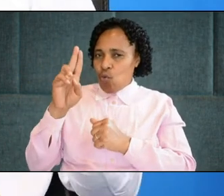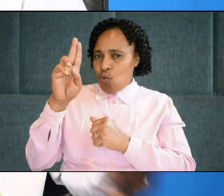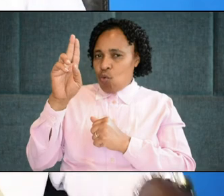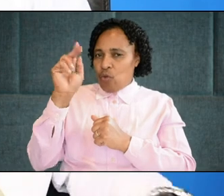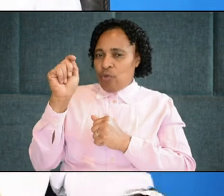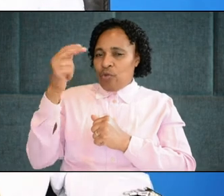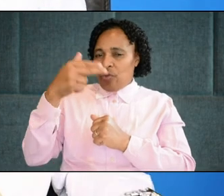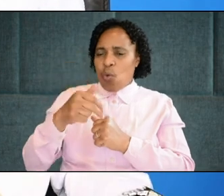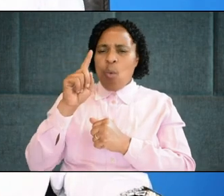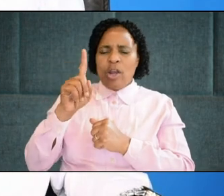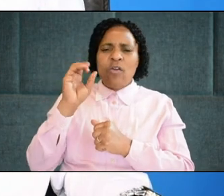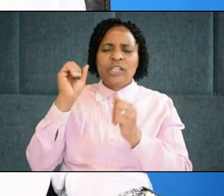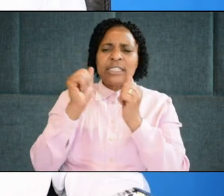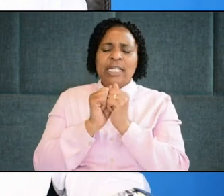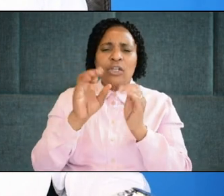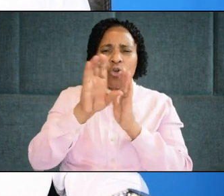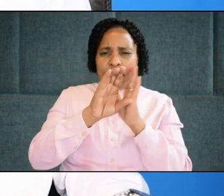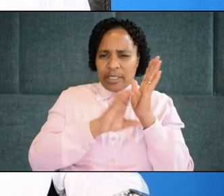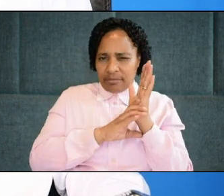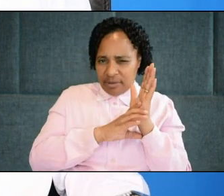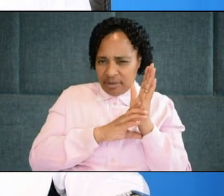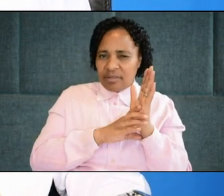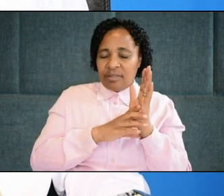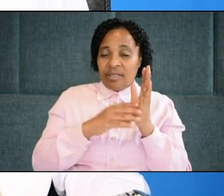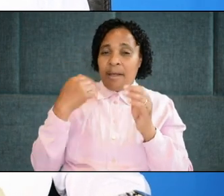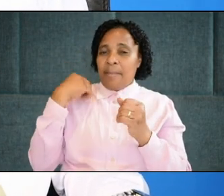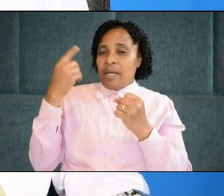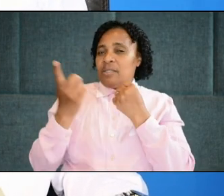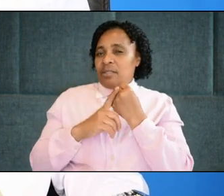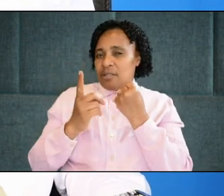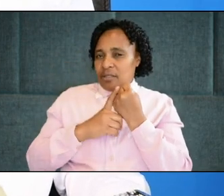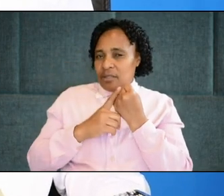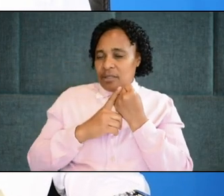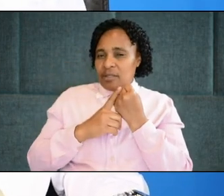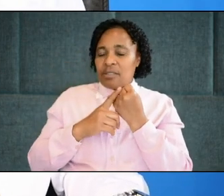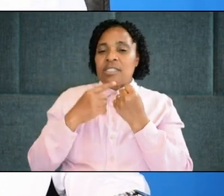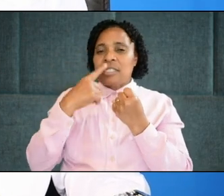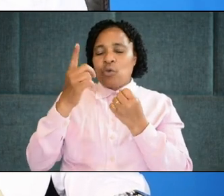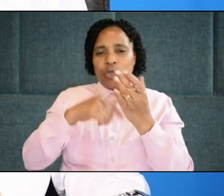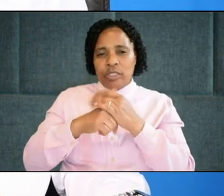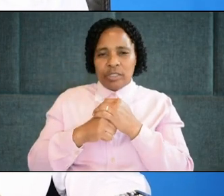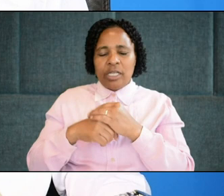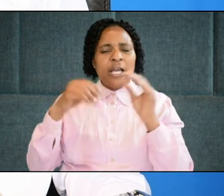One of the Ten Commandments, I think should be commandment number 6, that says do not kill.